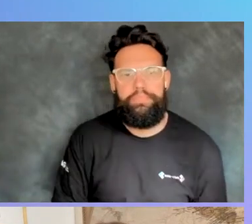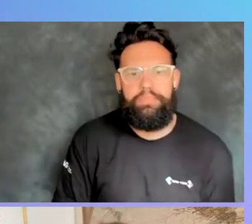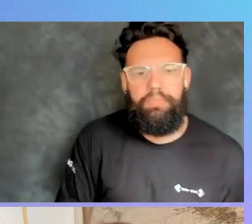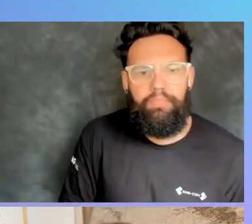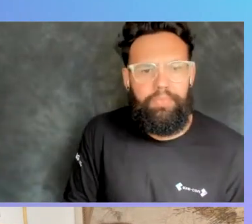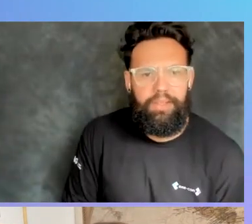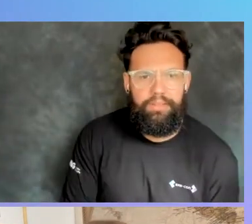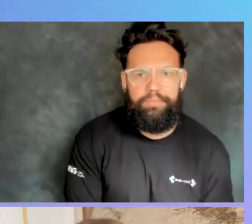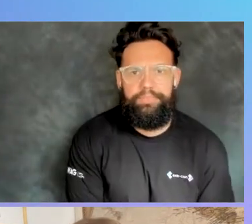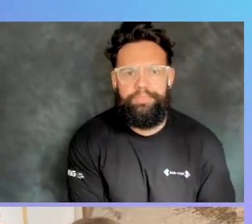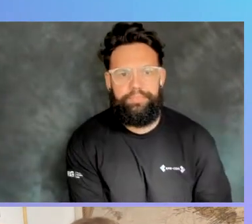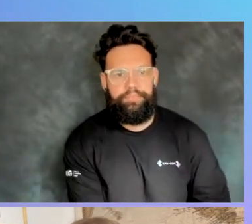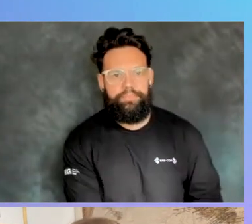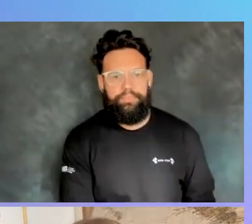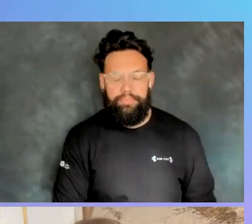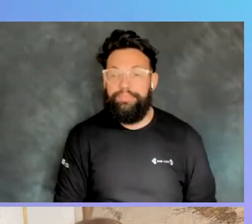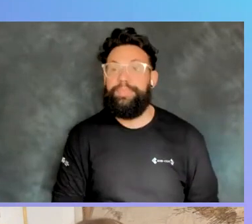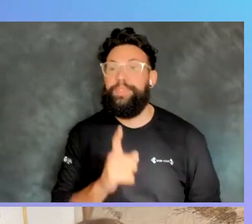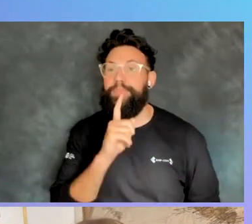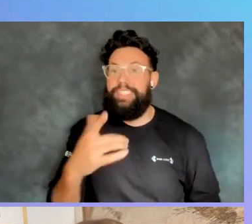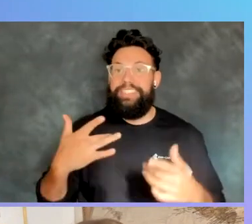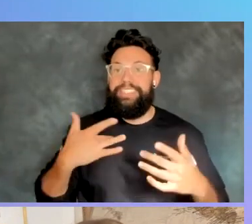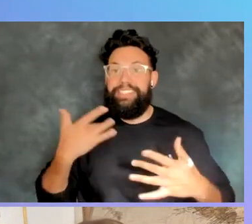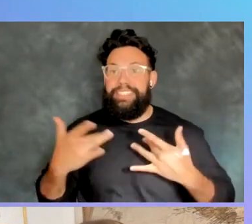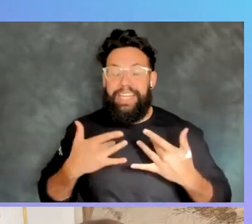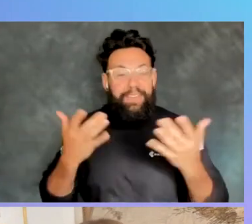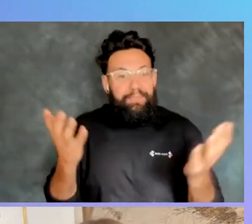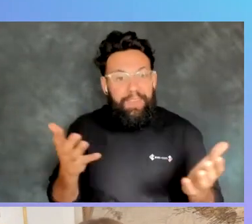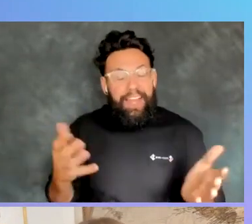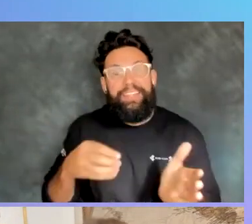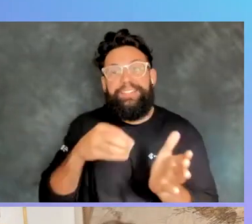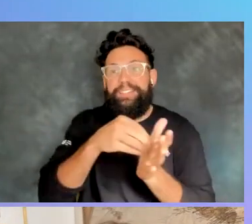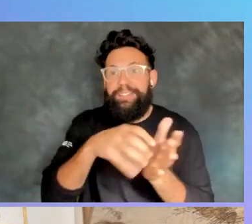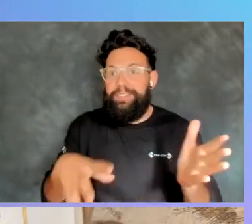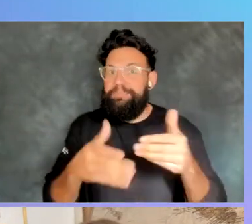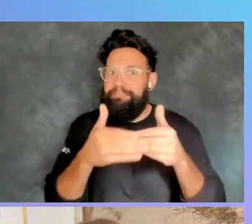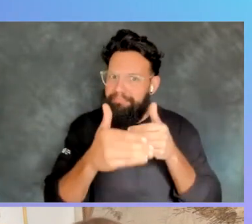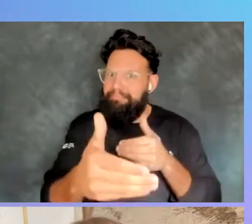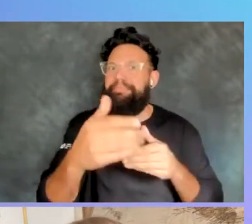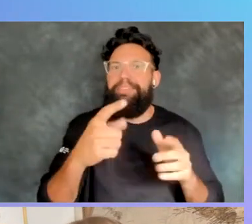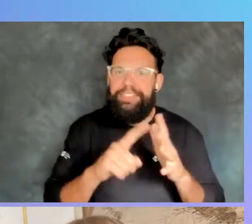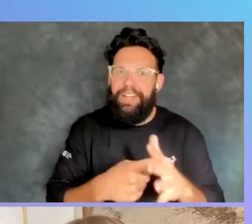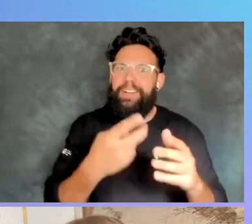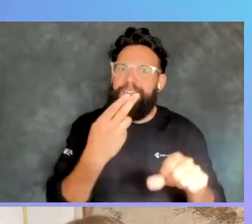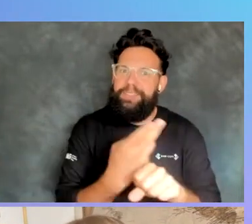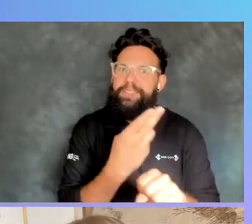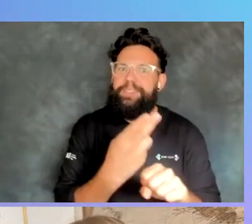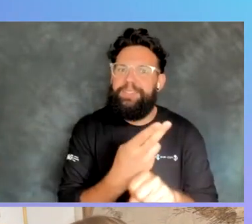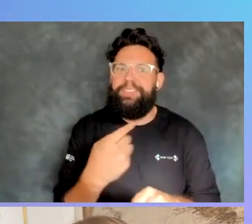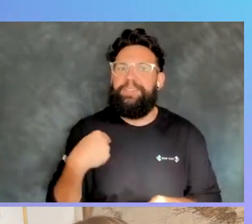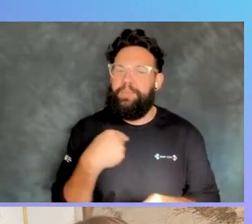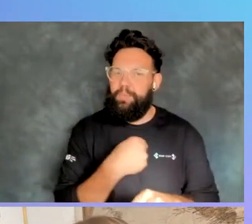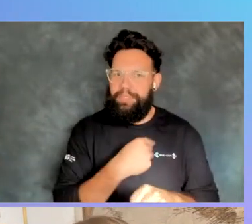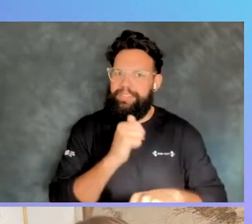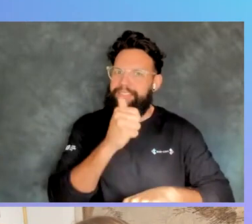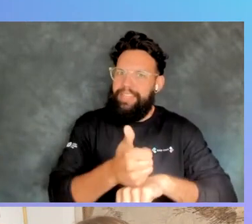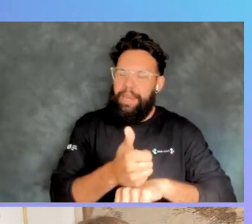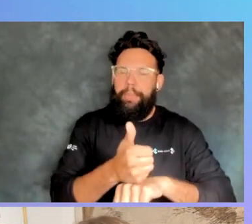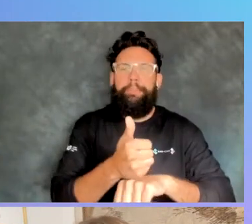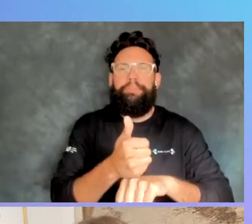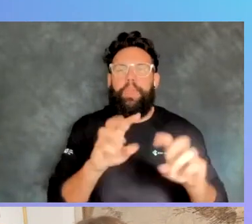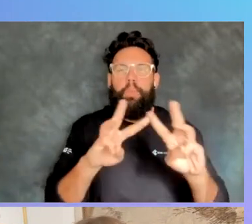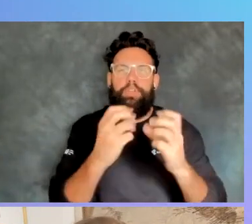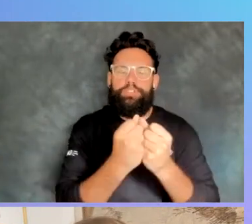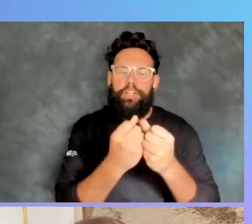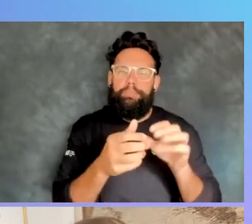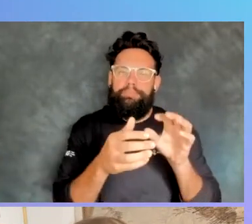And the exciting thing was students started using these. We did a non-visual soldering workshop a few years back, and